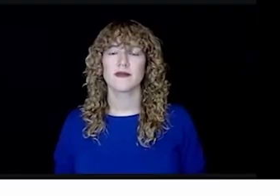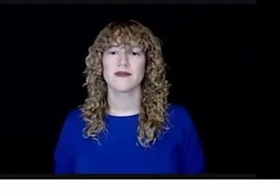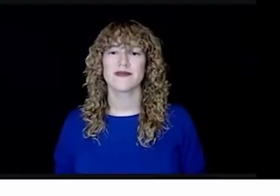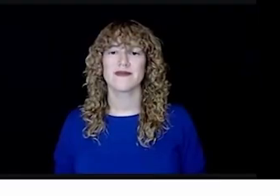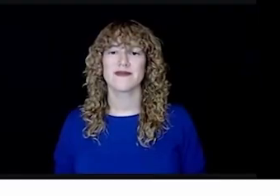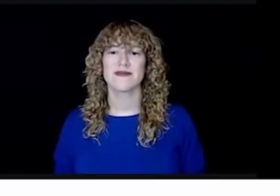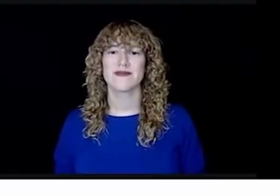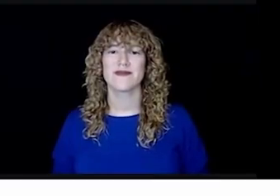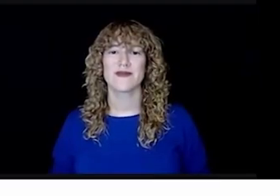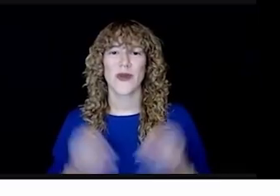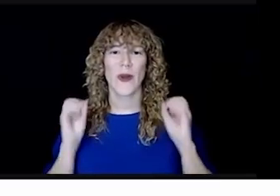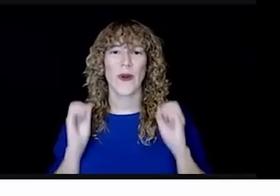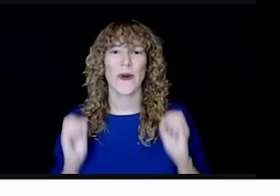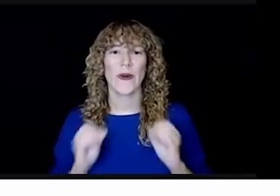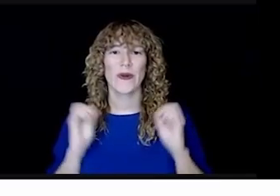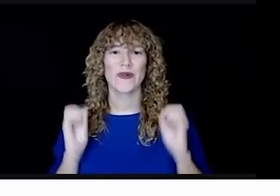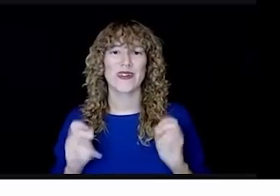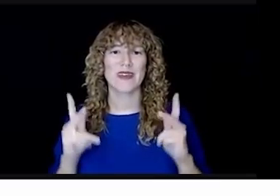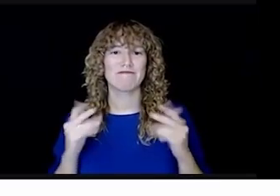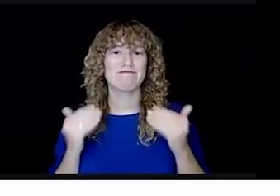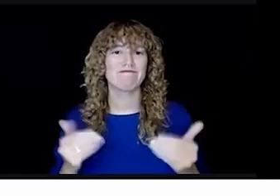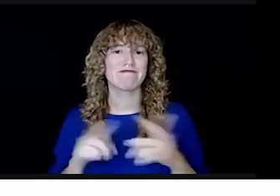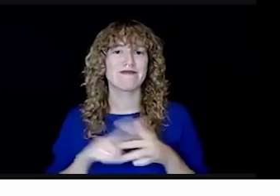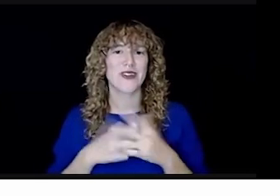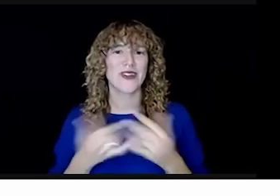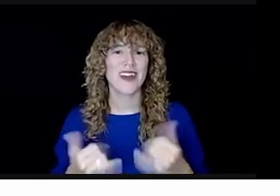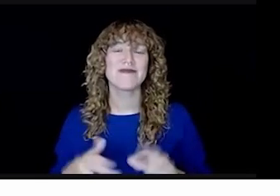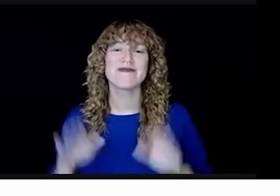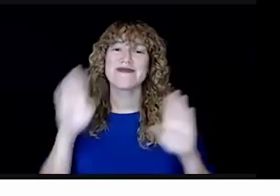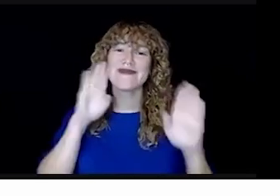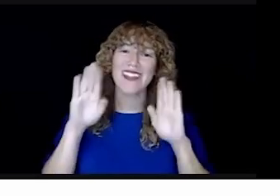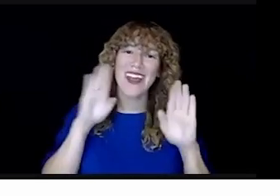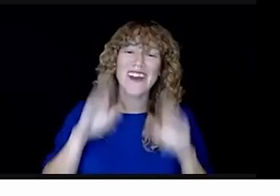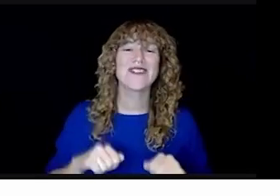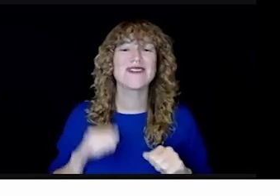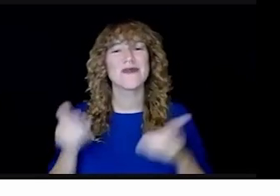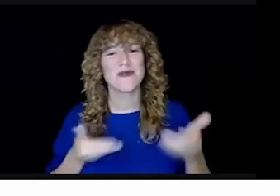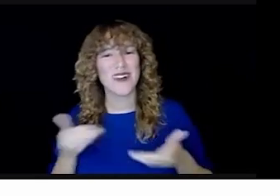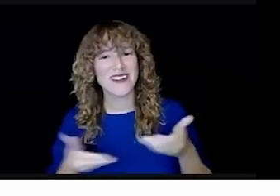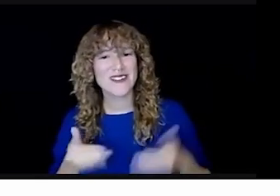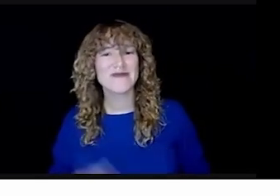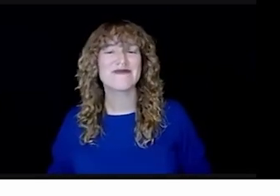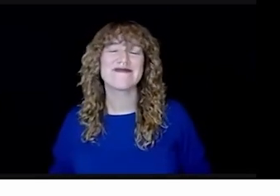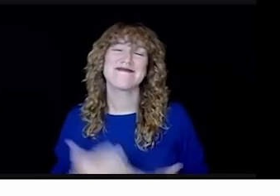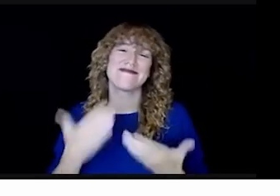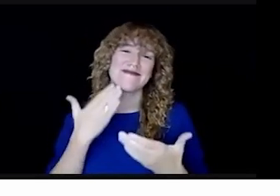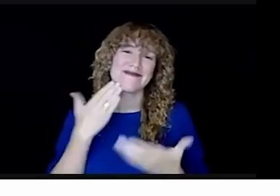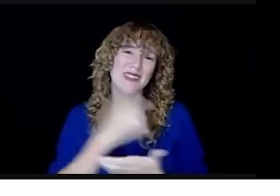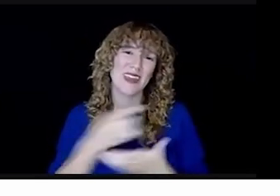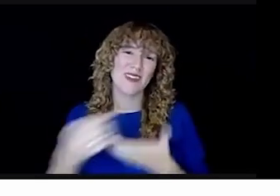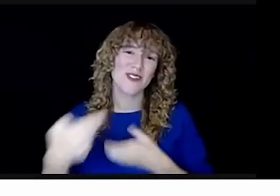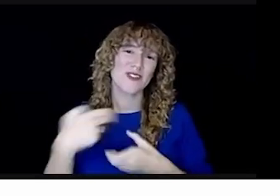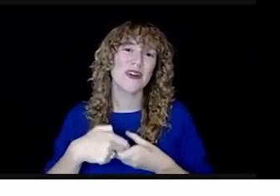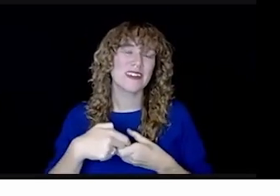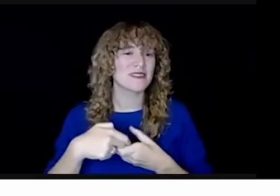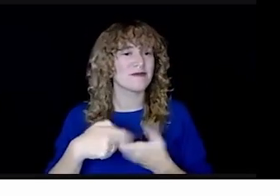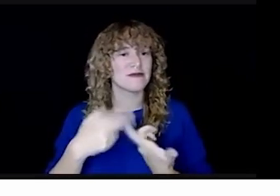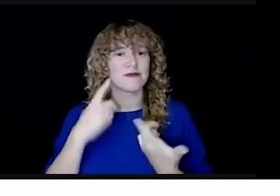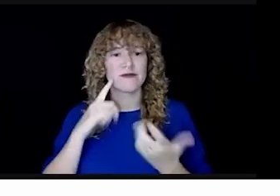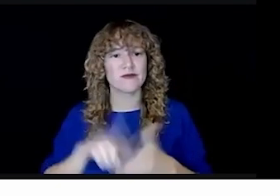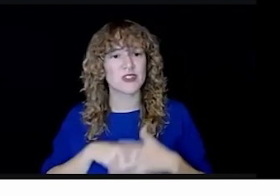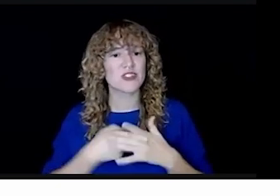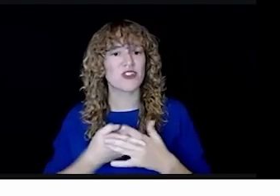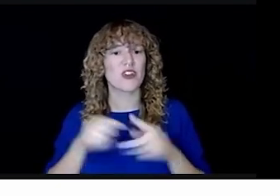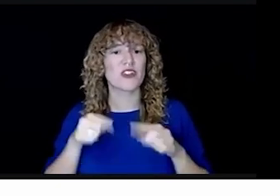right, maybe we'll get started. So hello and welcome everyone. Thank you so much for joining us as we launch our